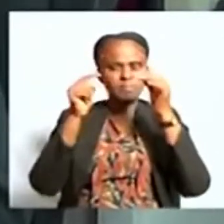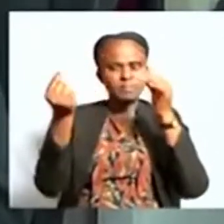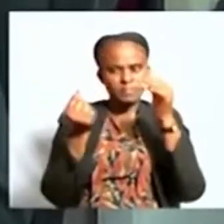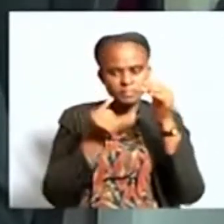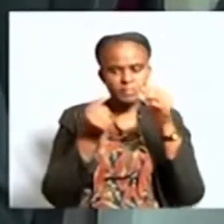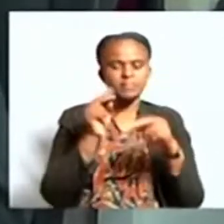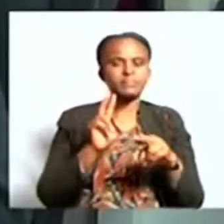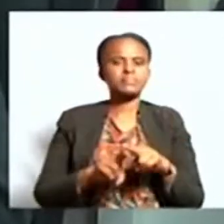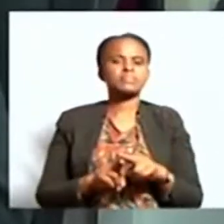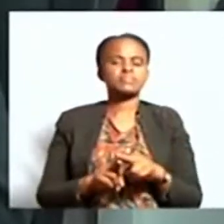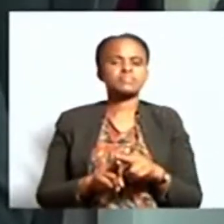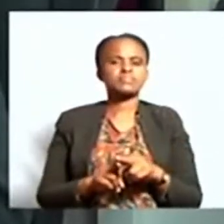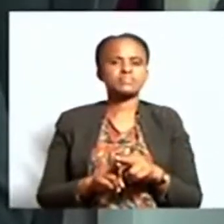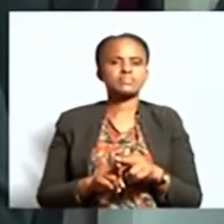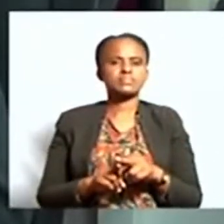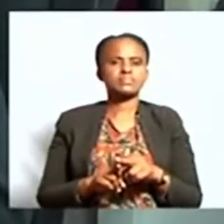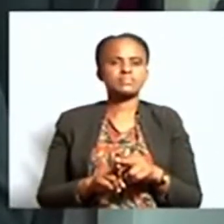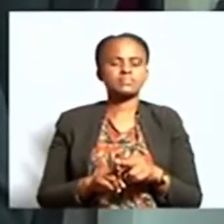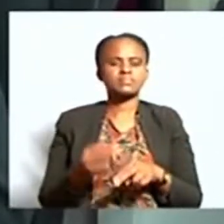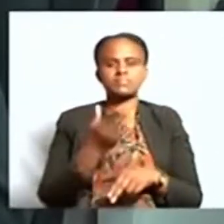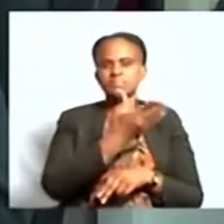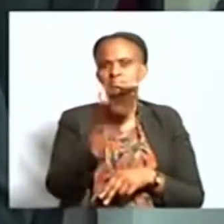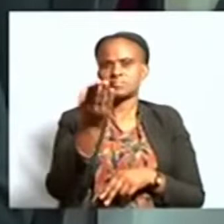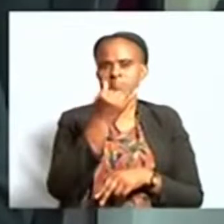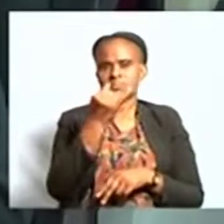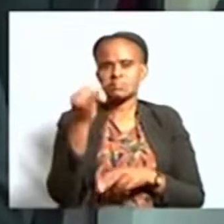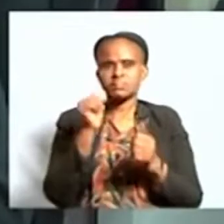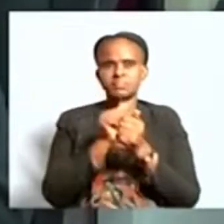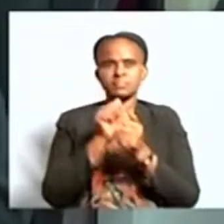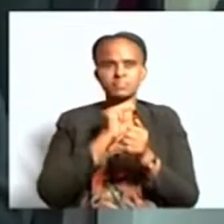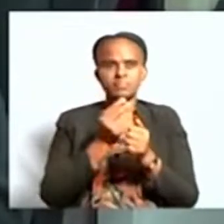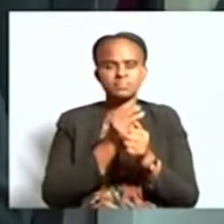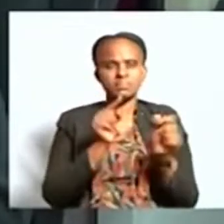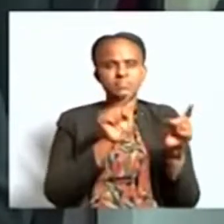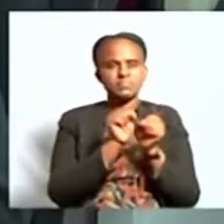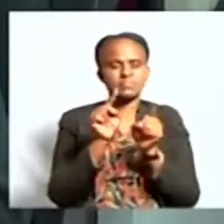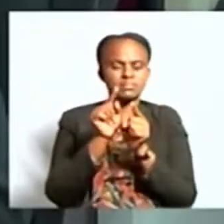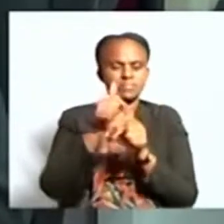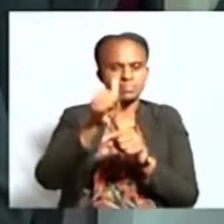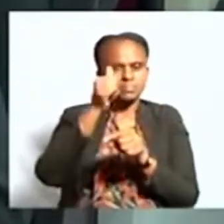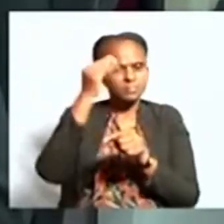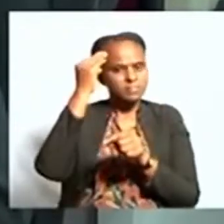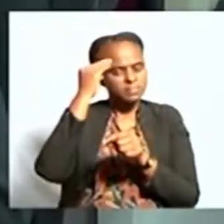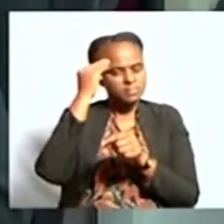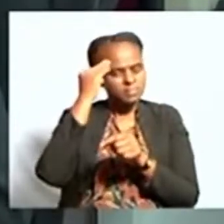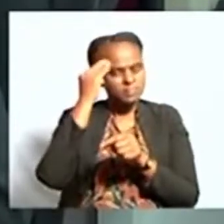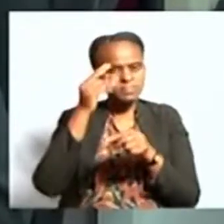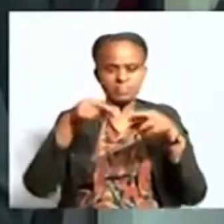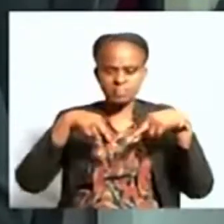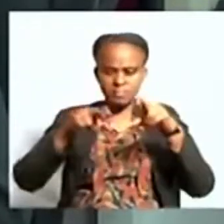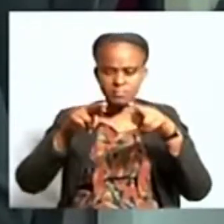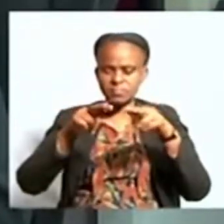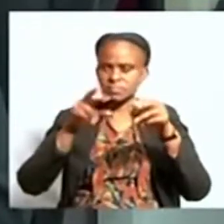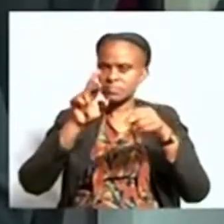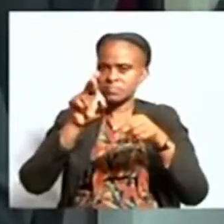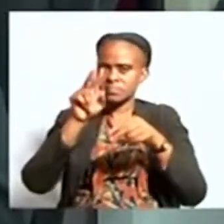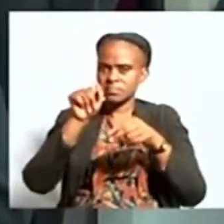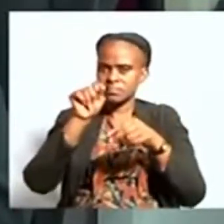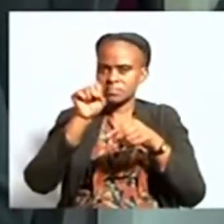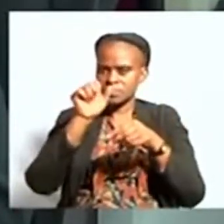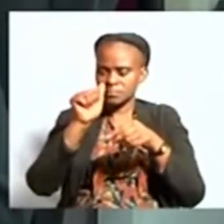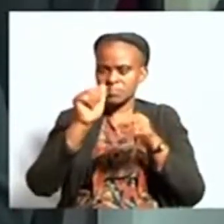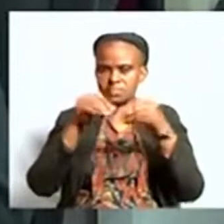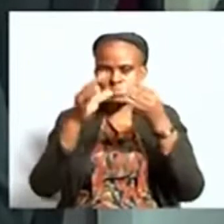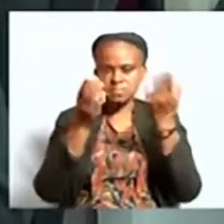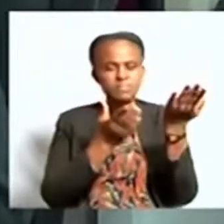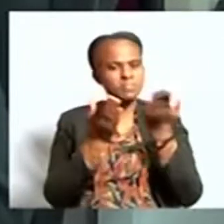settle their issues with us. And also, you know that Road Transport and Safety Agency is